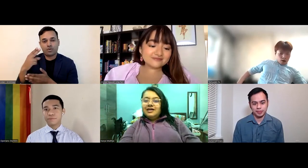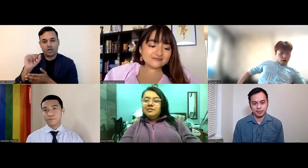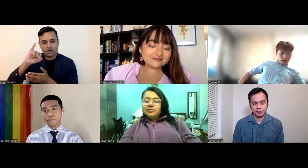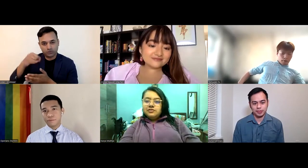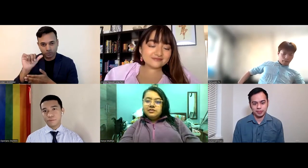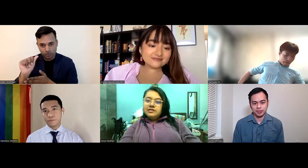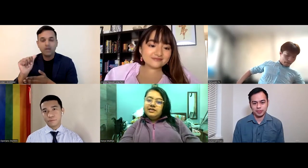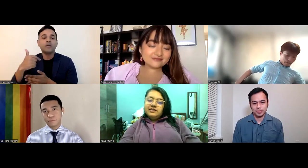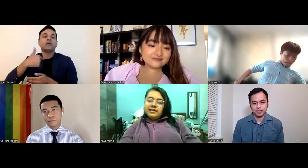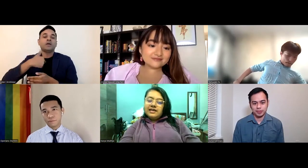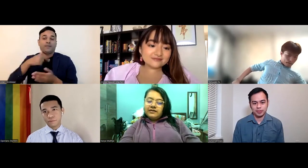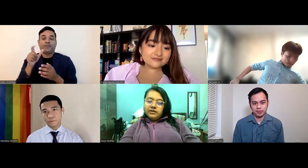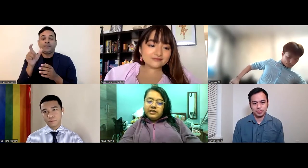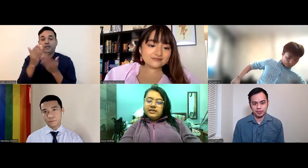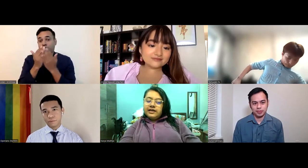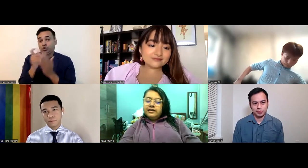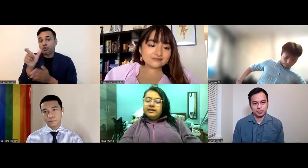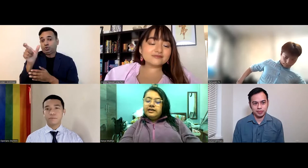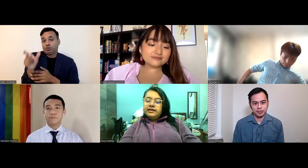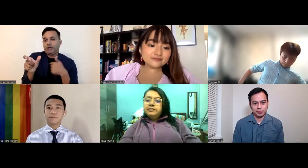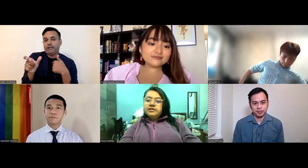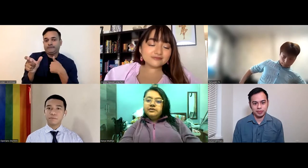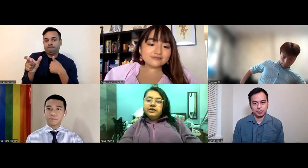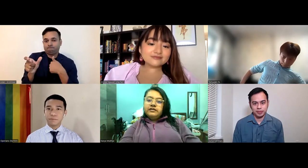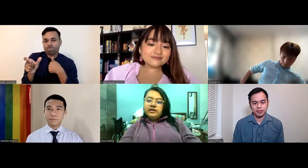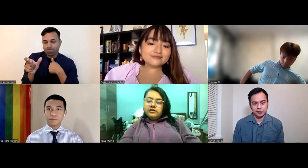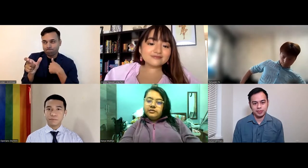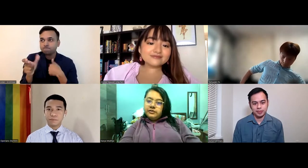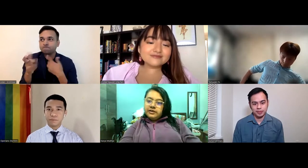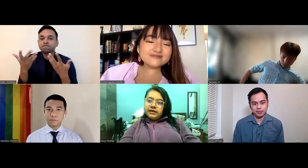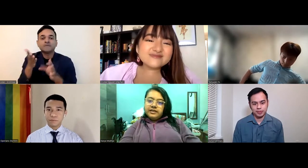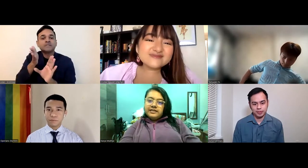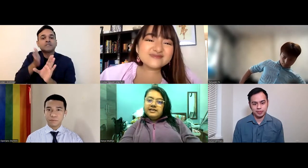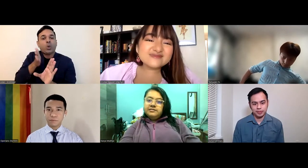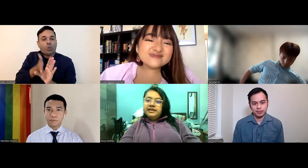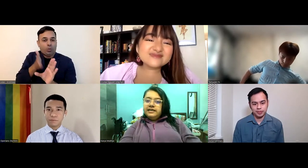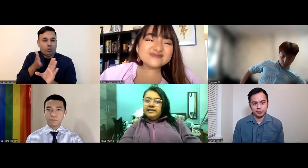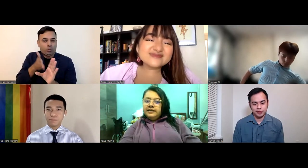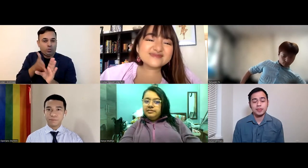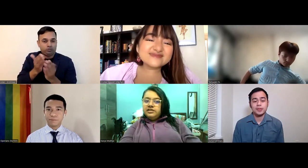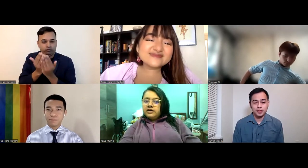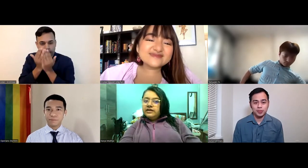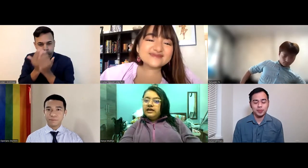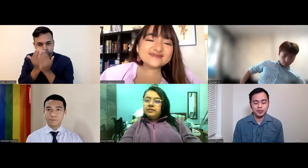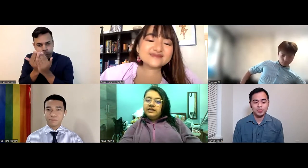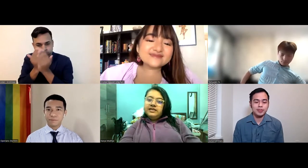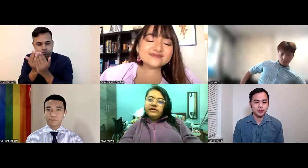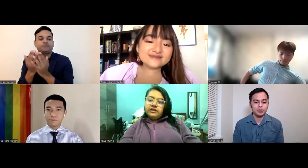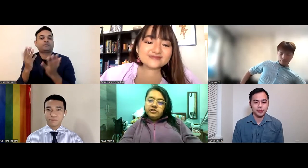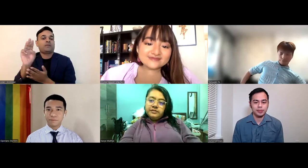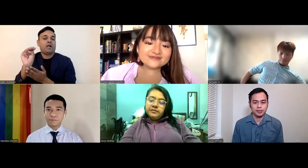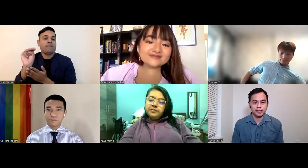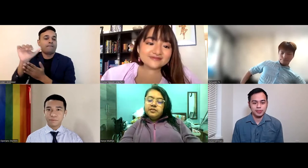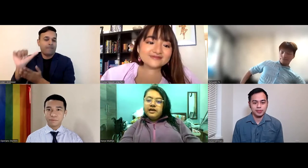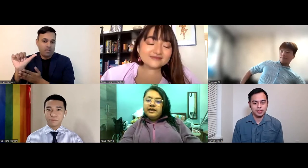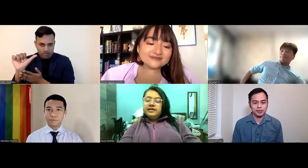from that, I'm also a disability rights advocate, and I'm pursuing a fellowship program, the NCP-EDP Javed Abidi